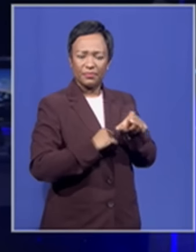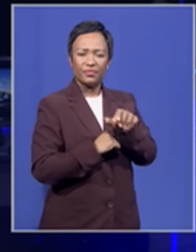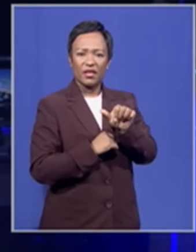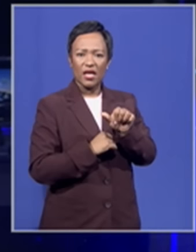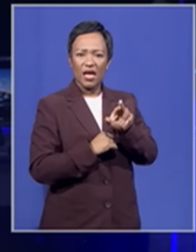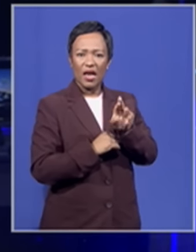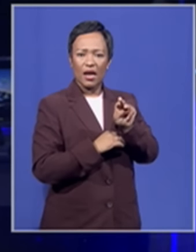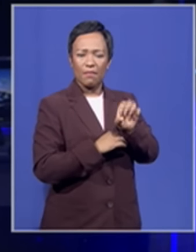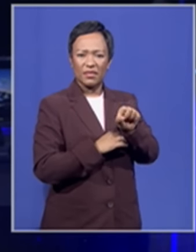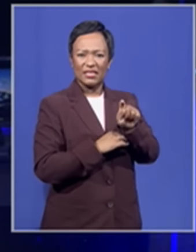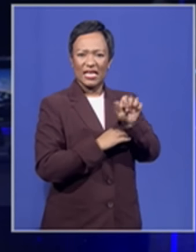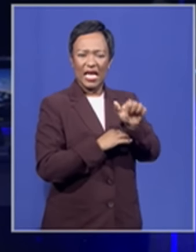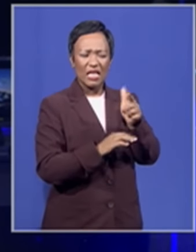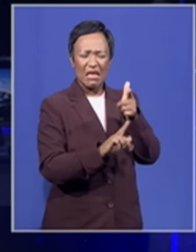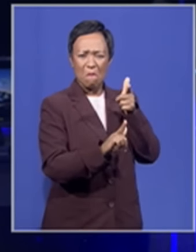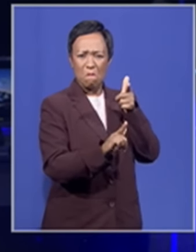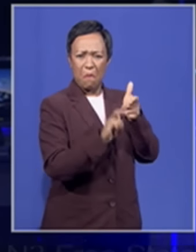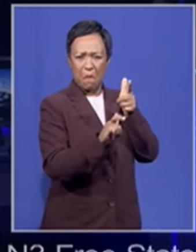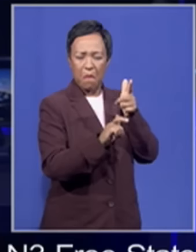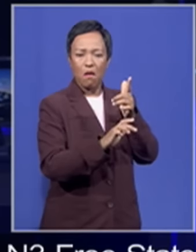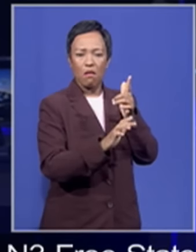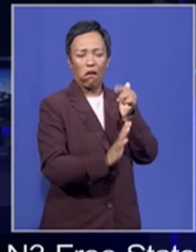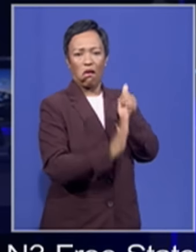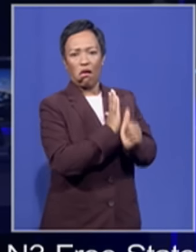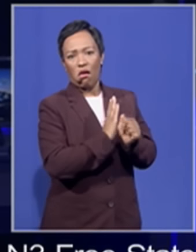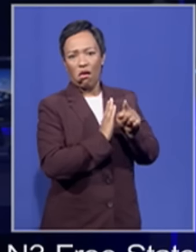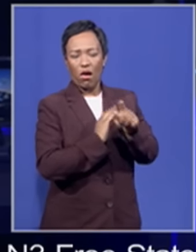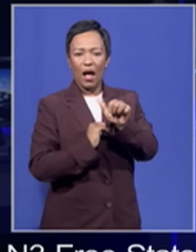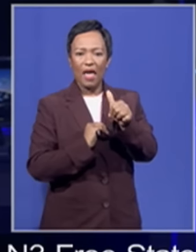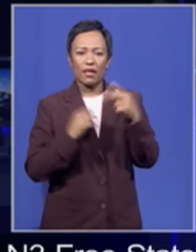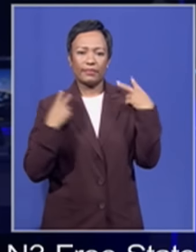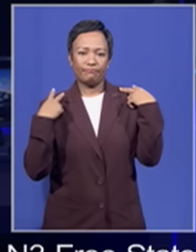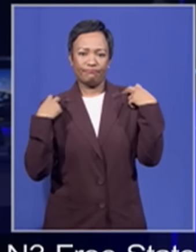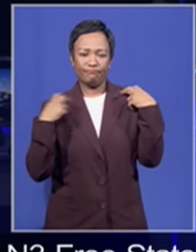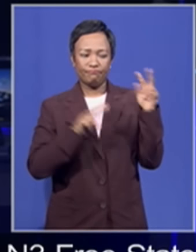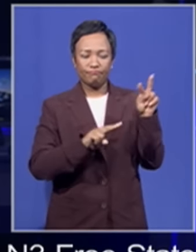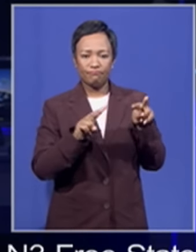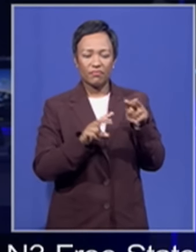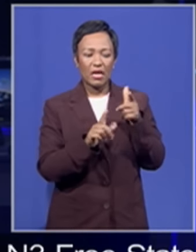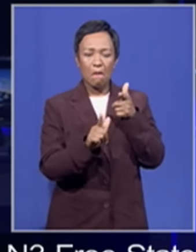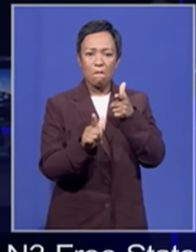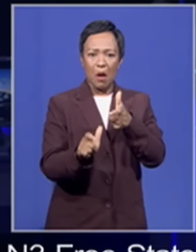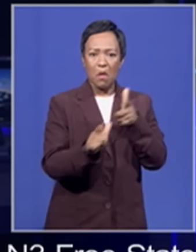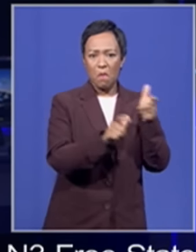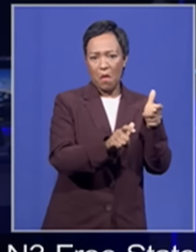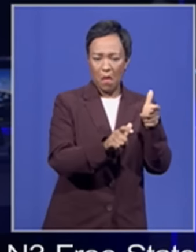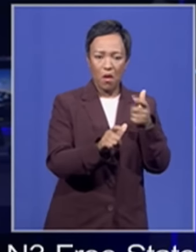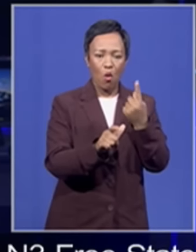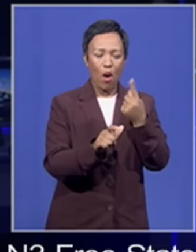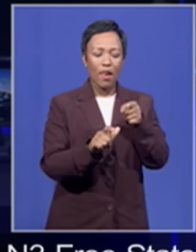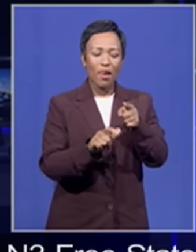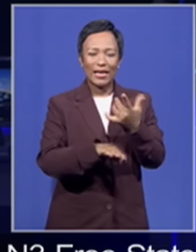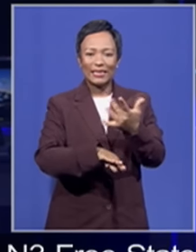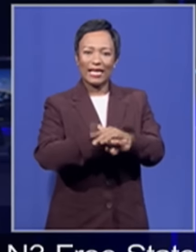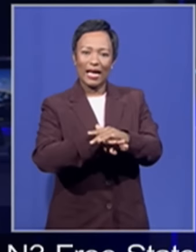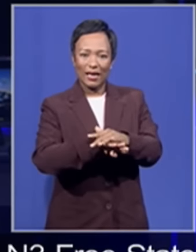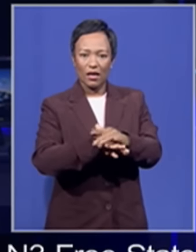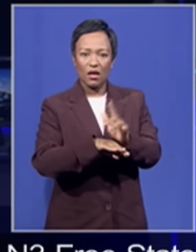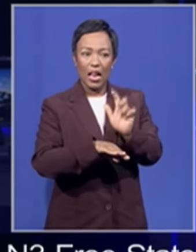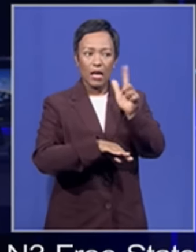a ileng a bolawa ka uthungwa bahlanka ba hae ba tshireletso ba babedi le bona ba ile ba thungwa e mong o ile a hlokalla sebakeng sa ketsalo ha e mong a